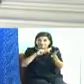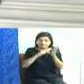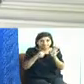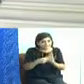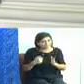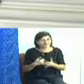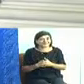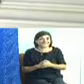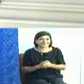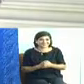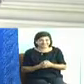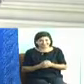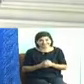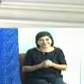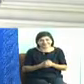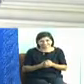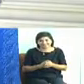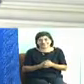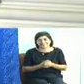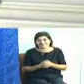right.